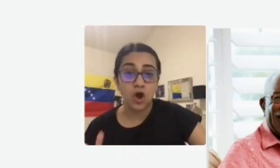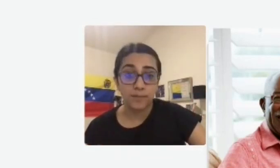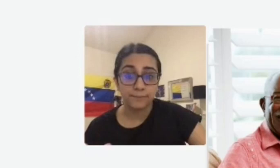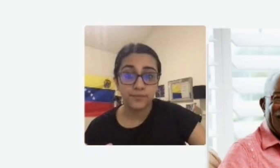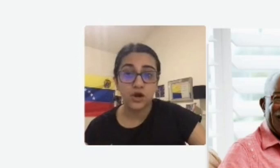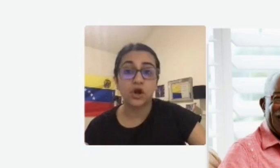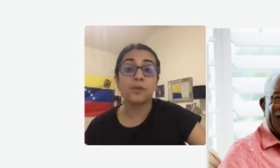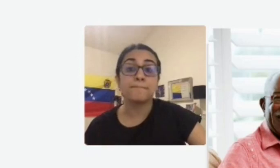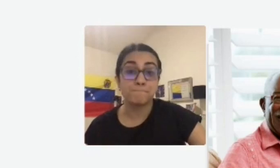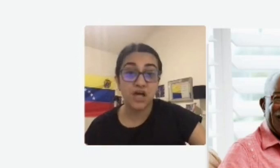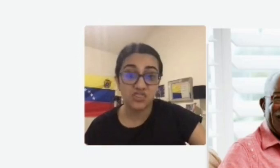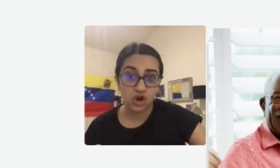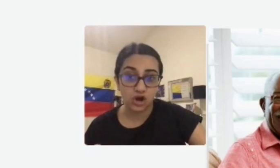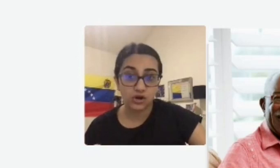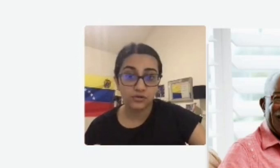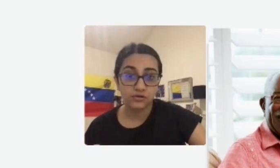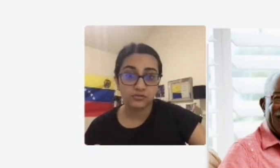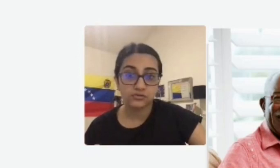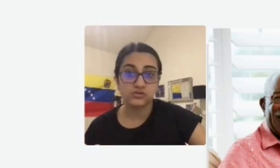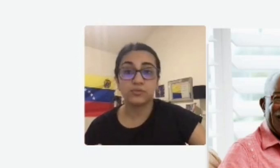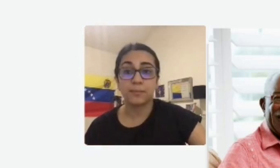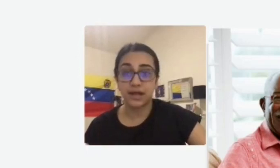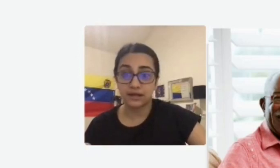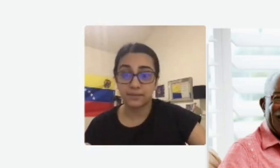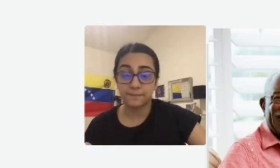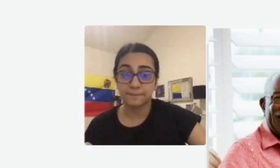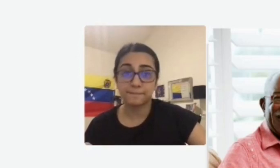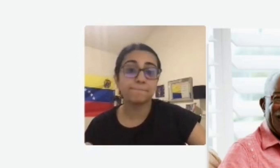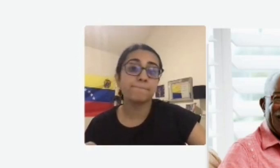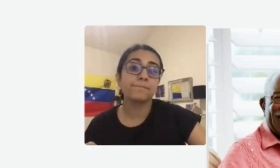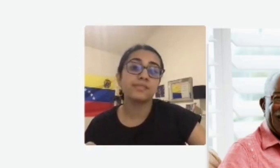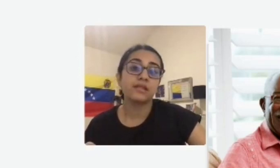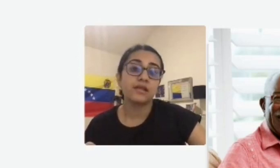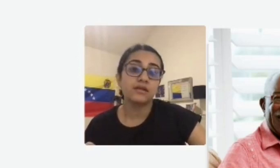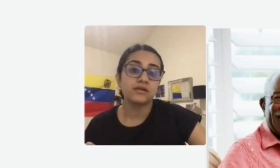her mom, her mother, su mamá.